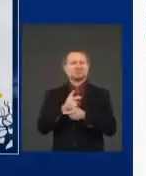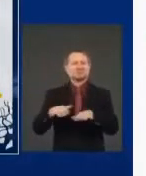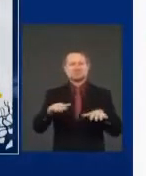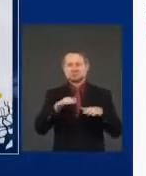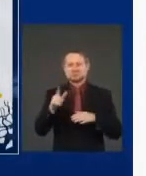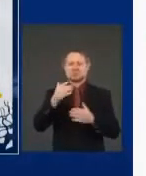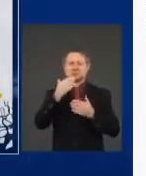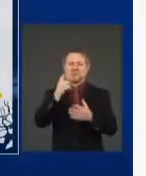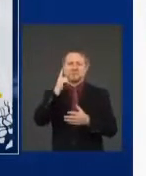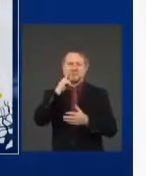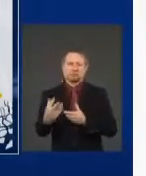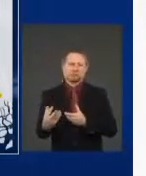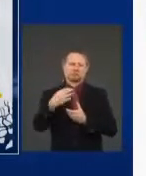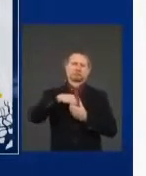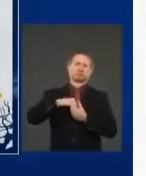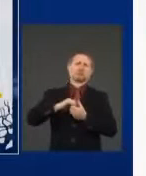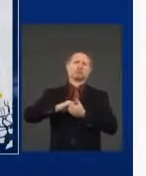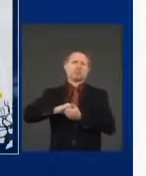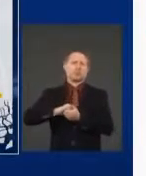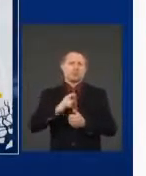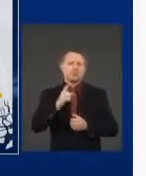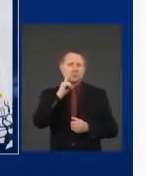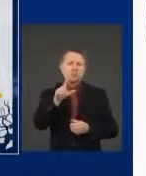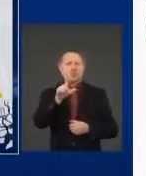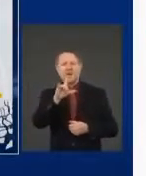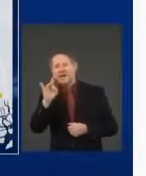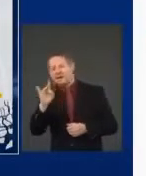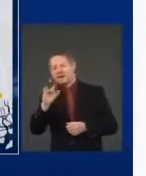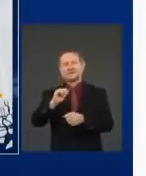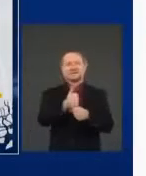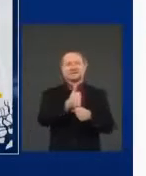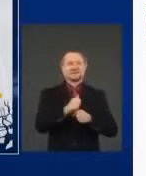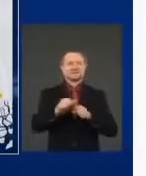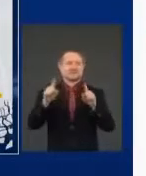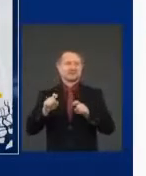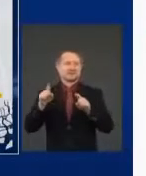going to open 28. The sign language guy is such a –